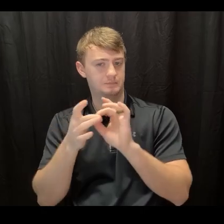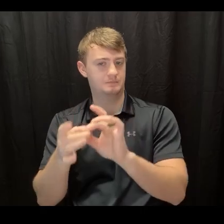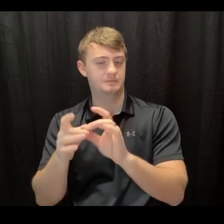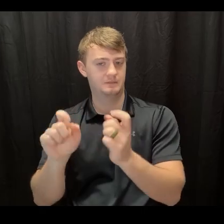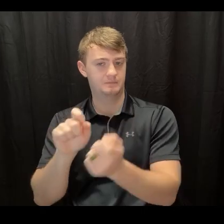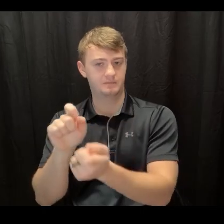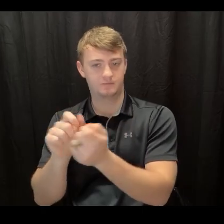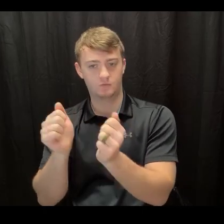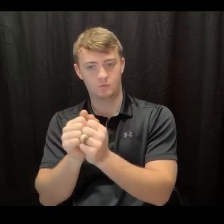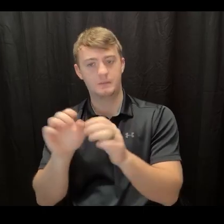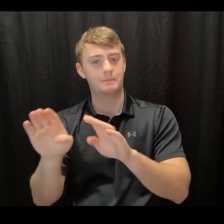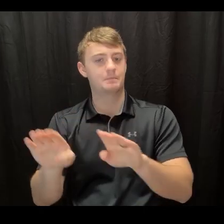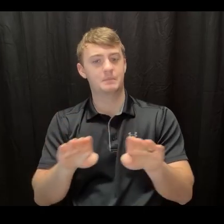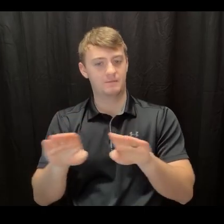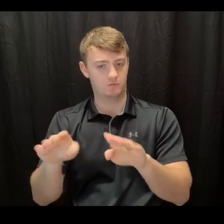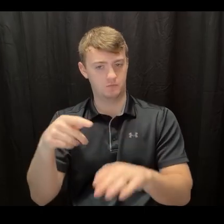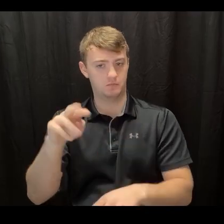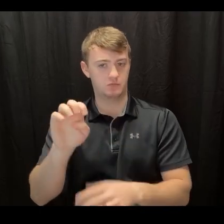to behavior of